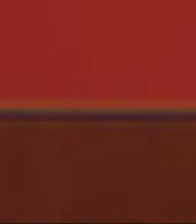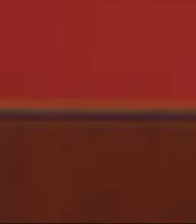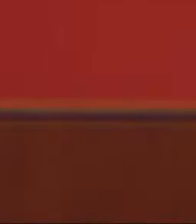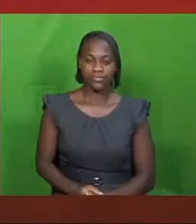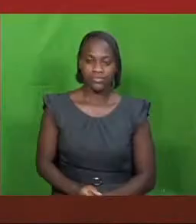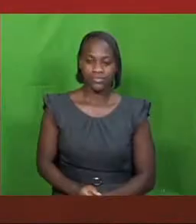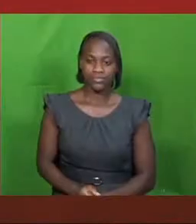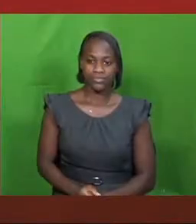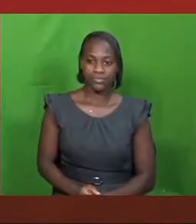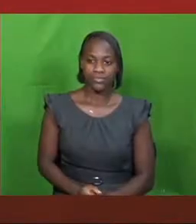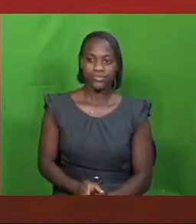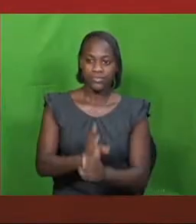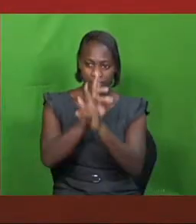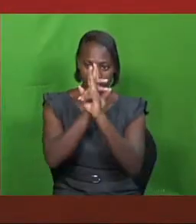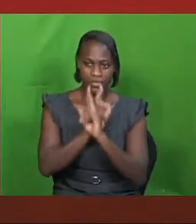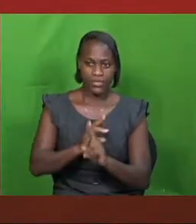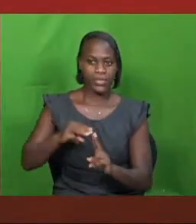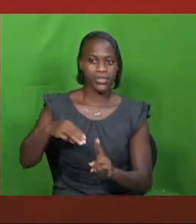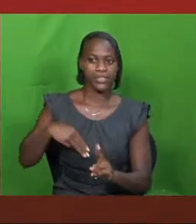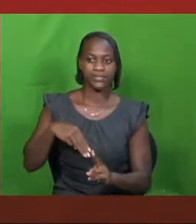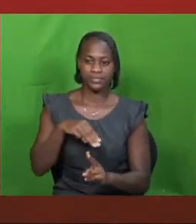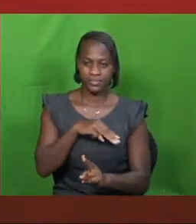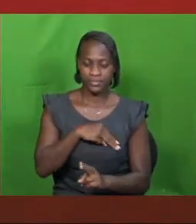Honorable members,